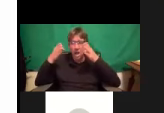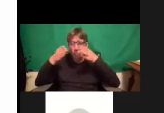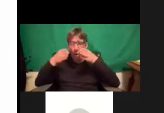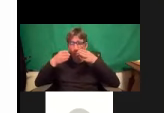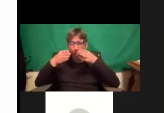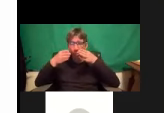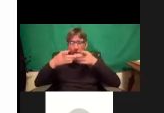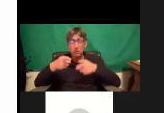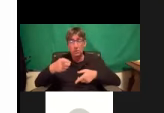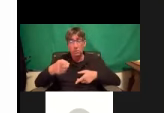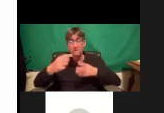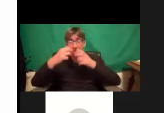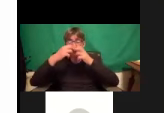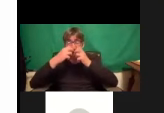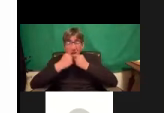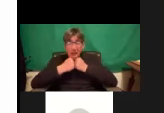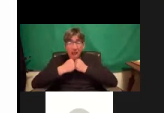Thank you.